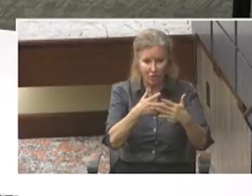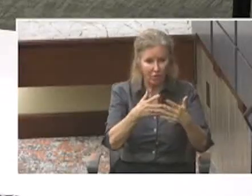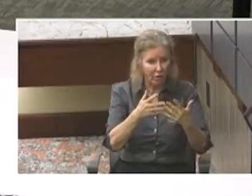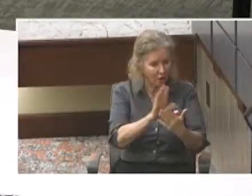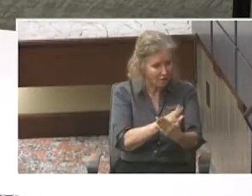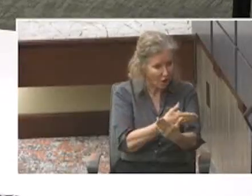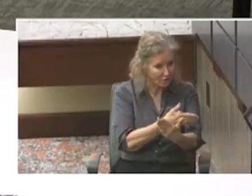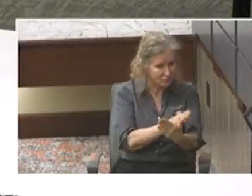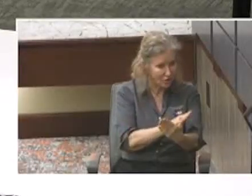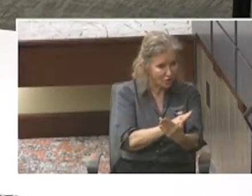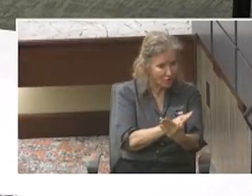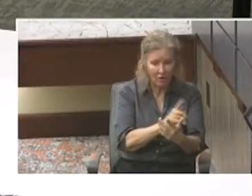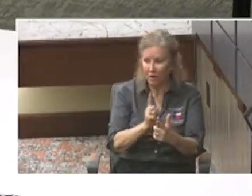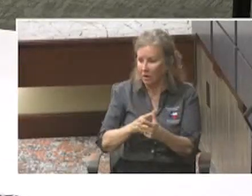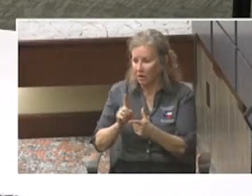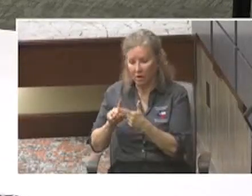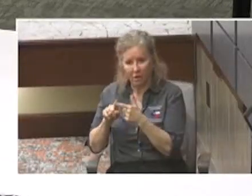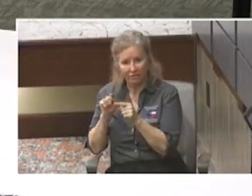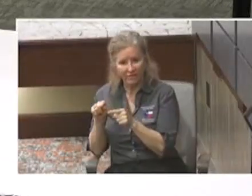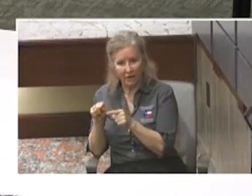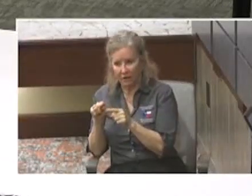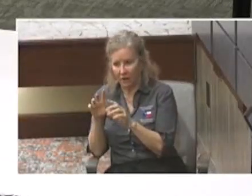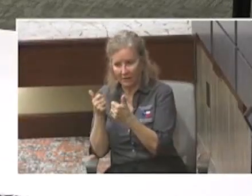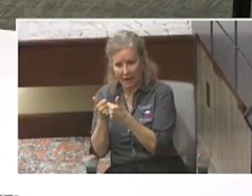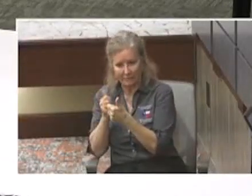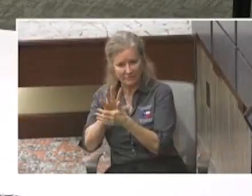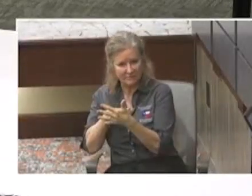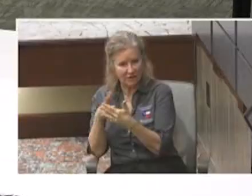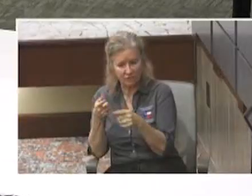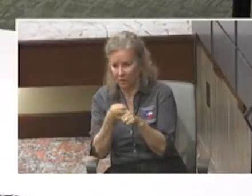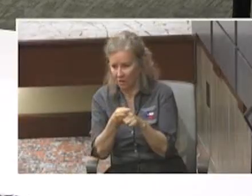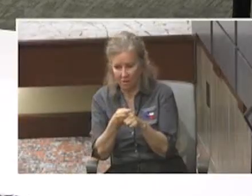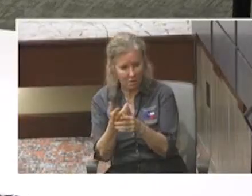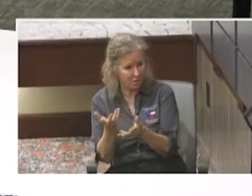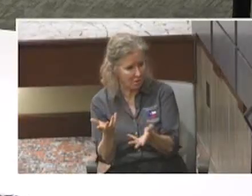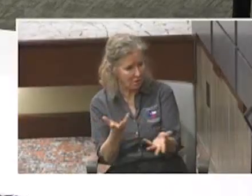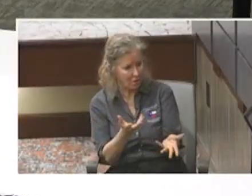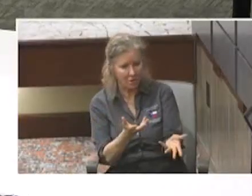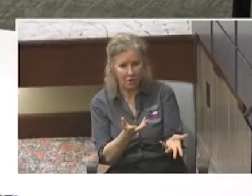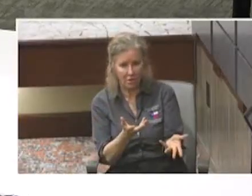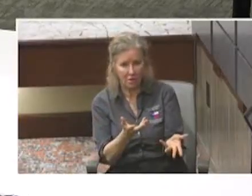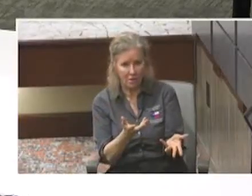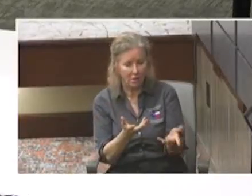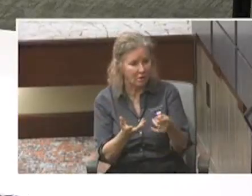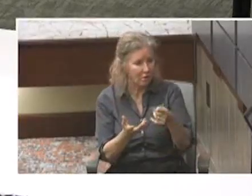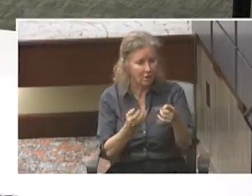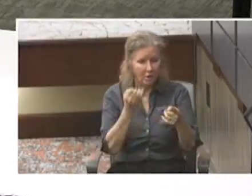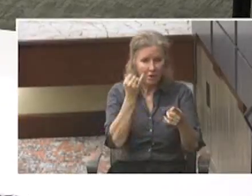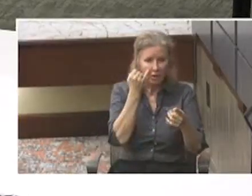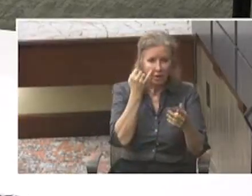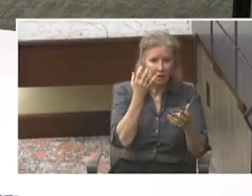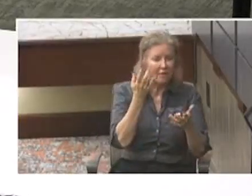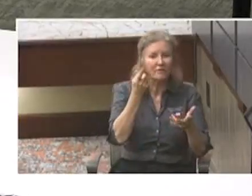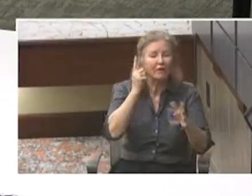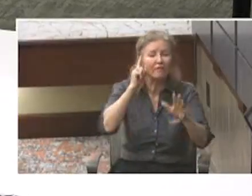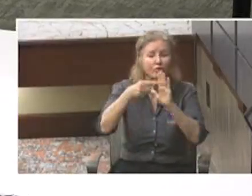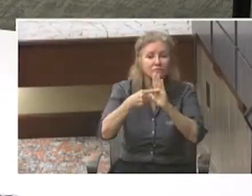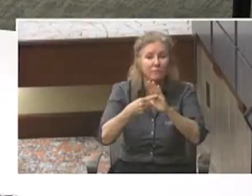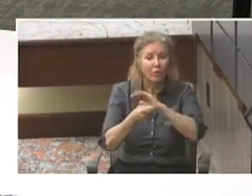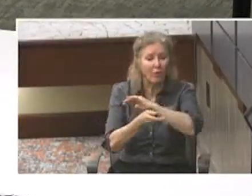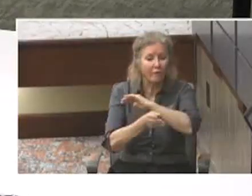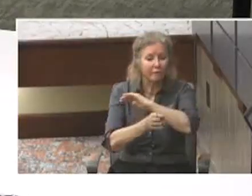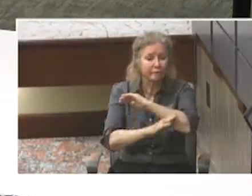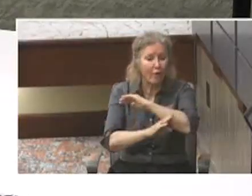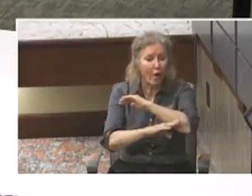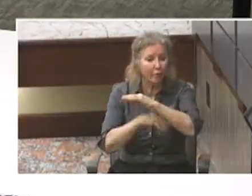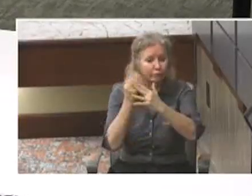highly dependent on a student population, student attendance for fall break on an open date. So